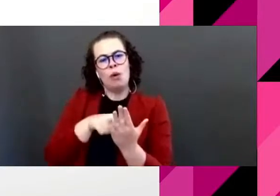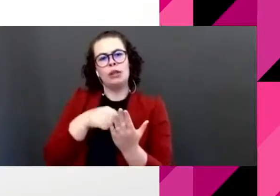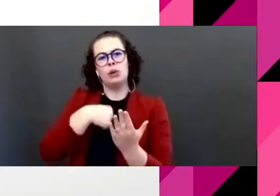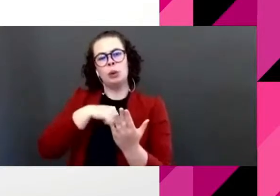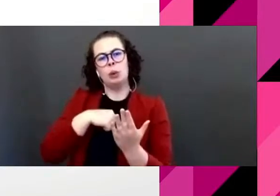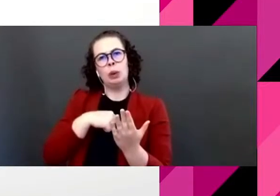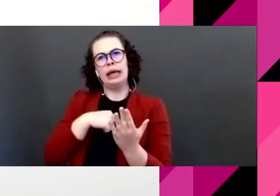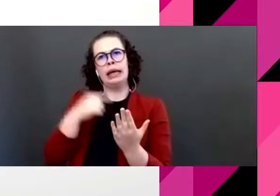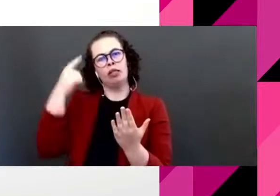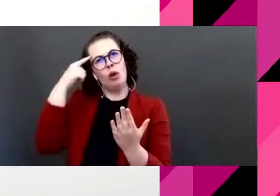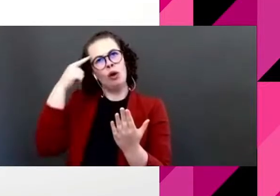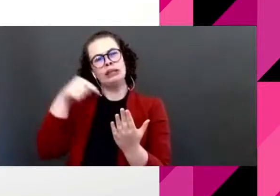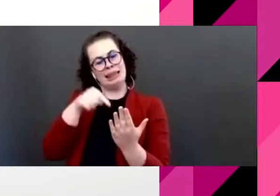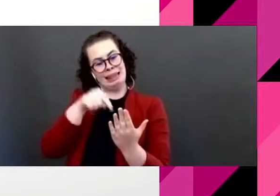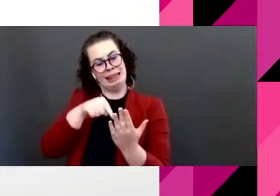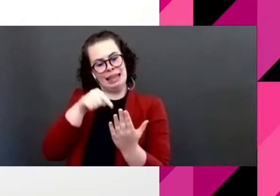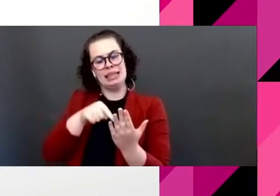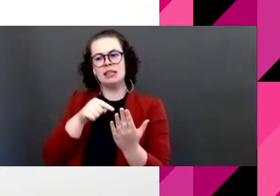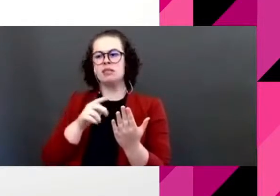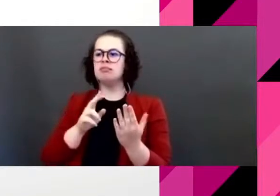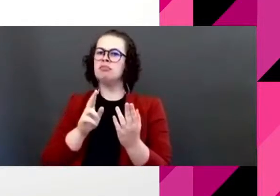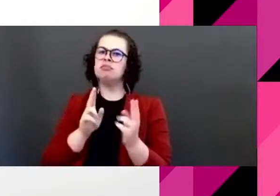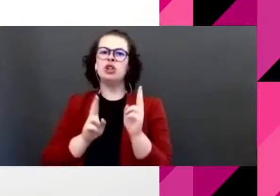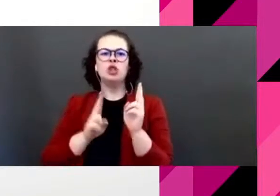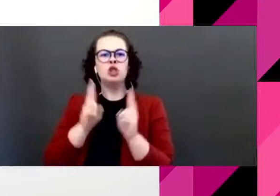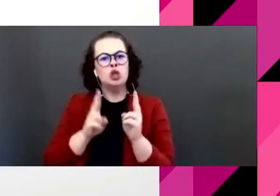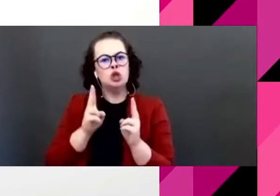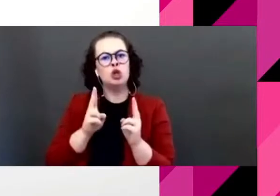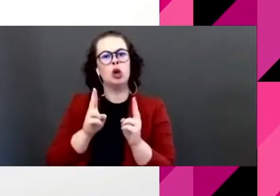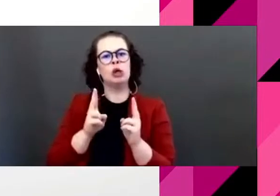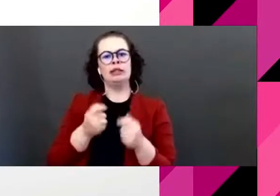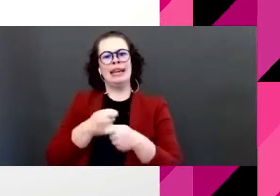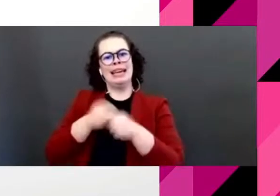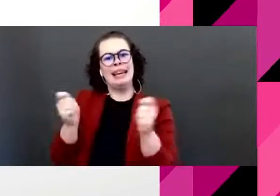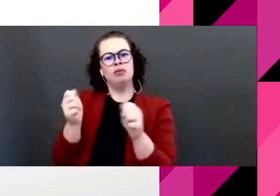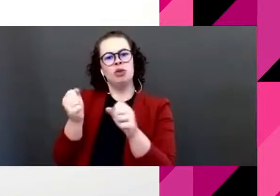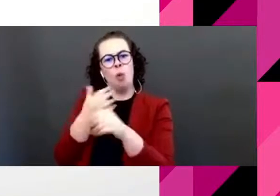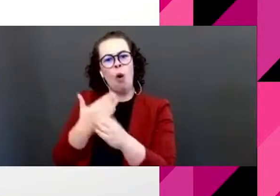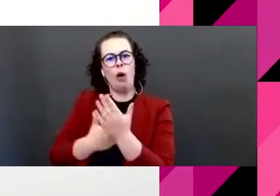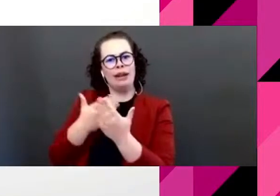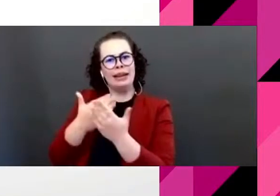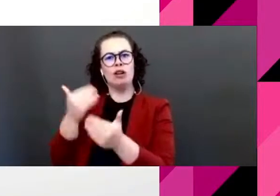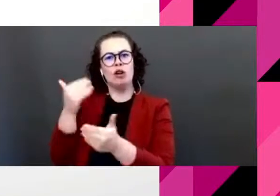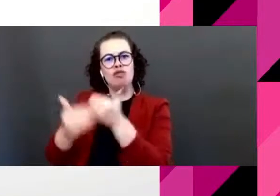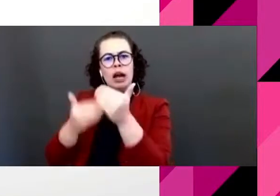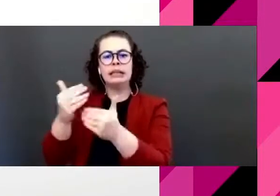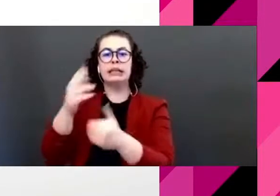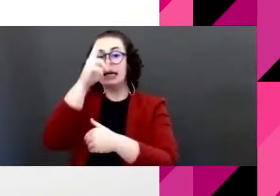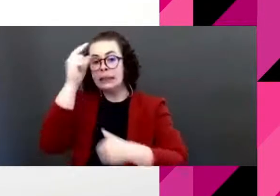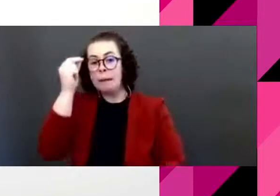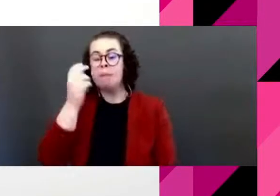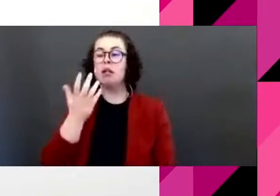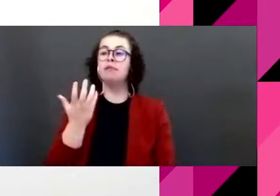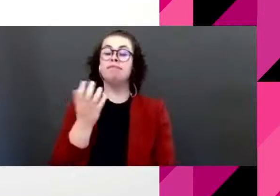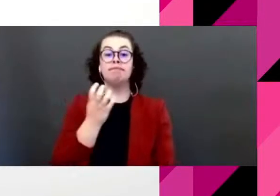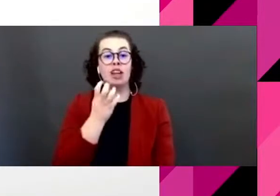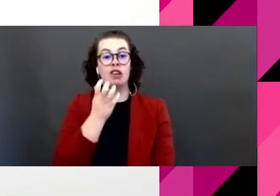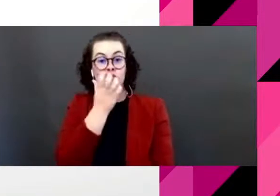broad enough to apply to all the legal processes. So we are talking about civil, criminal, and